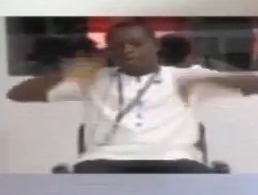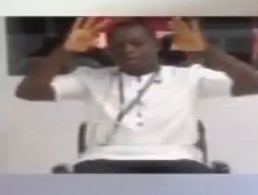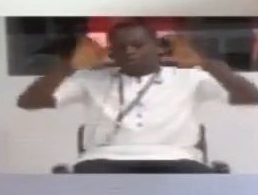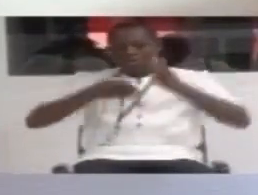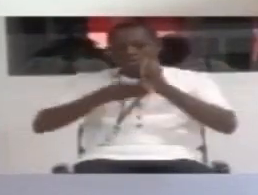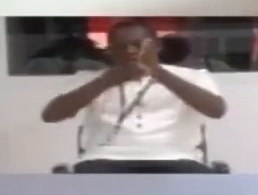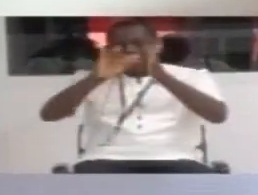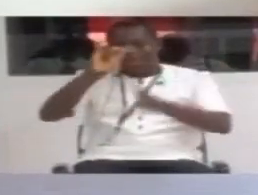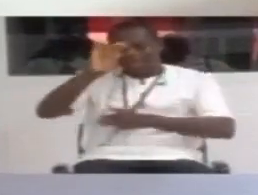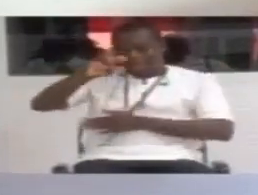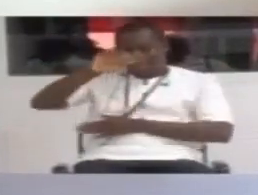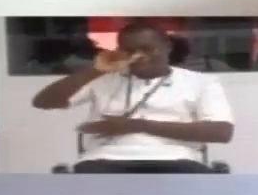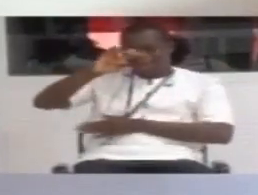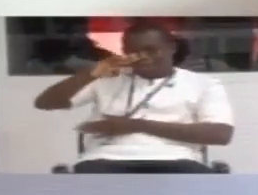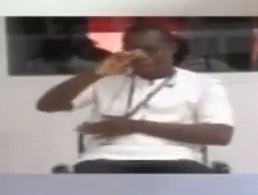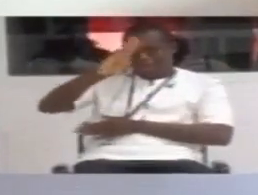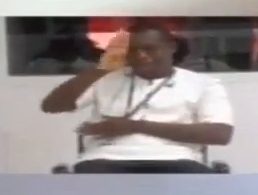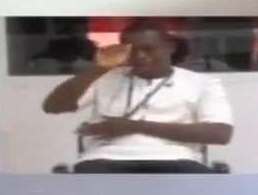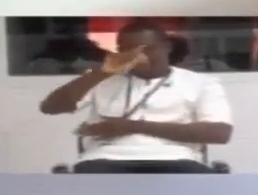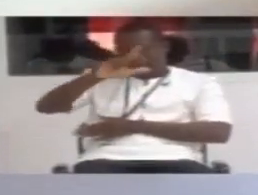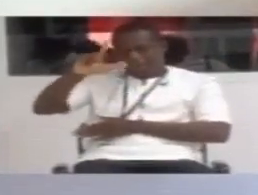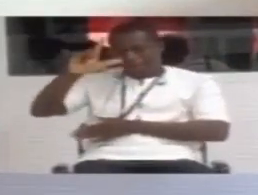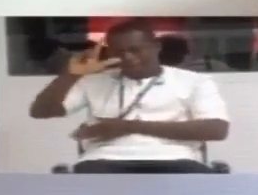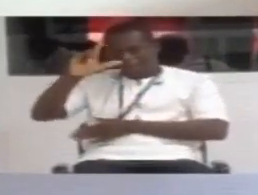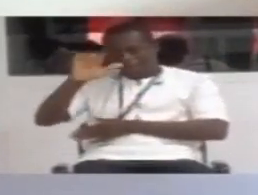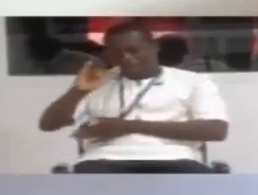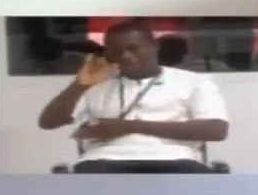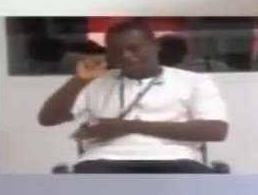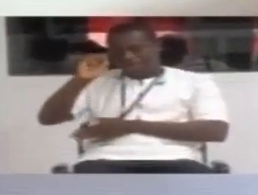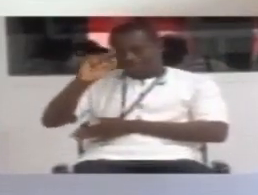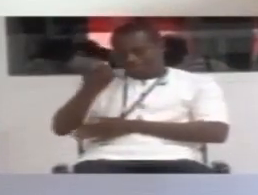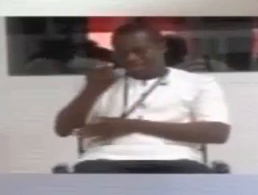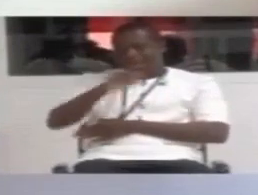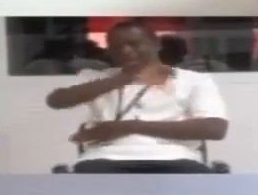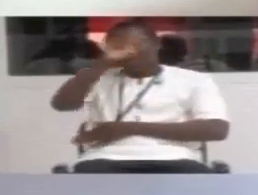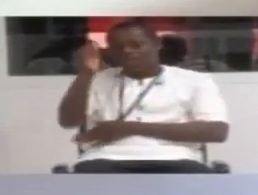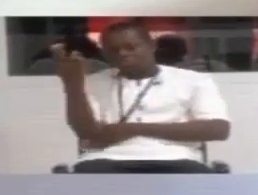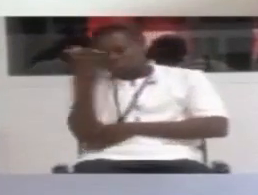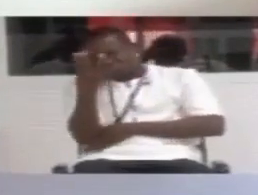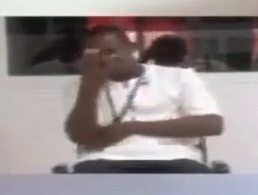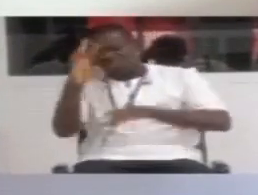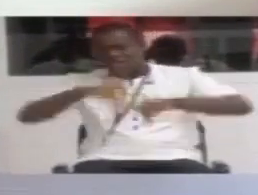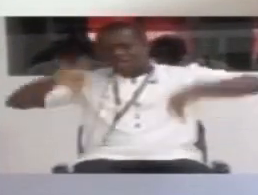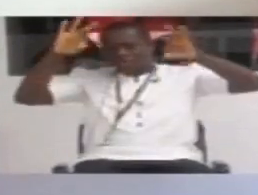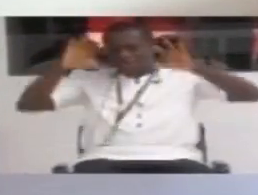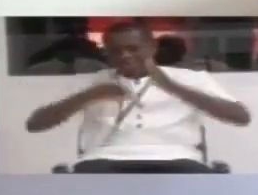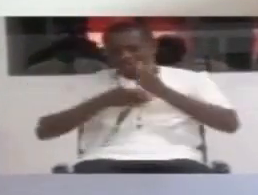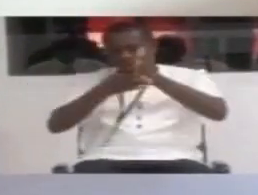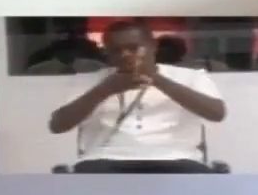so to speak. Waxtane nañ tamit mbir ñetti imam yi nga xamne japp nañ len be pare ticatu nañ